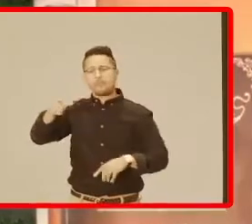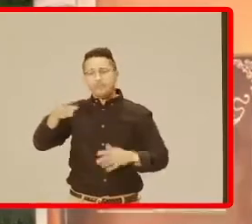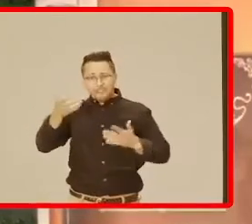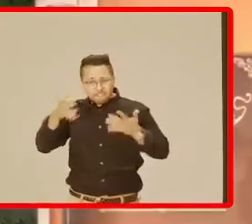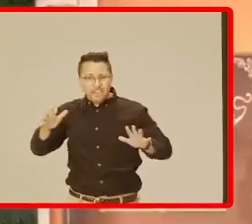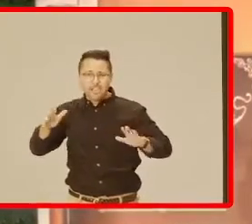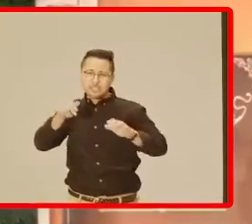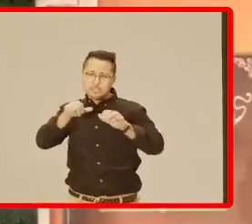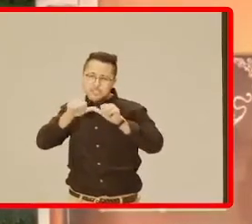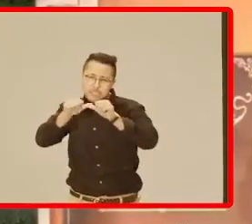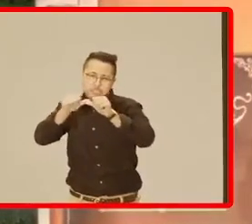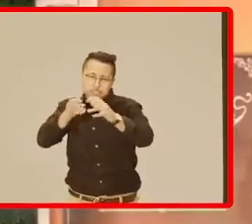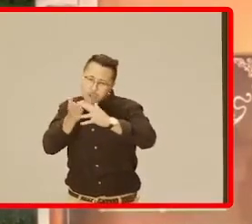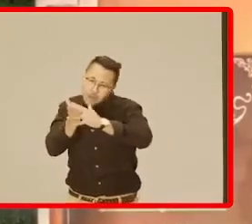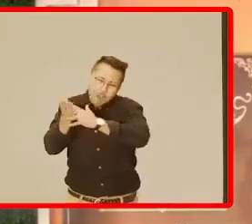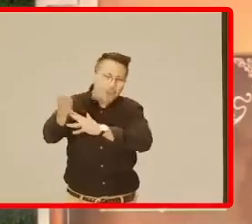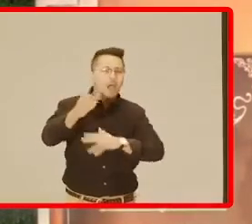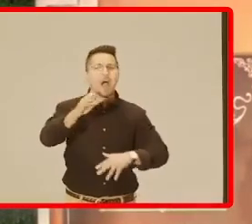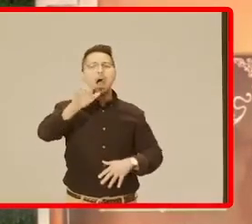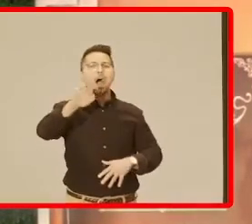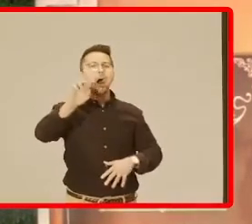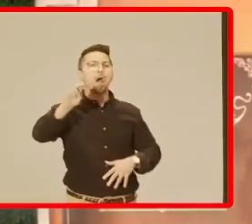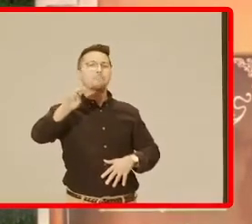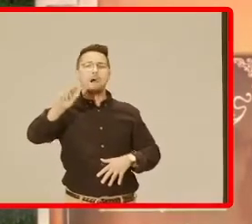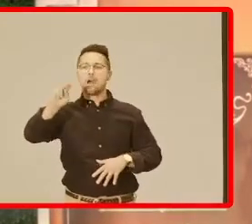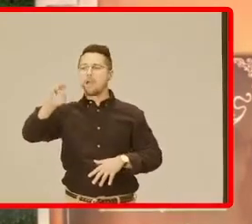Ironman triathlon.